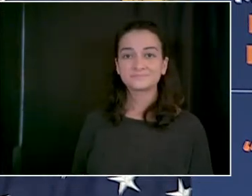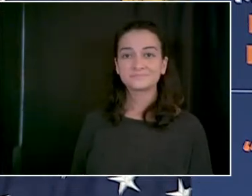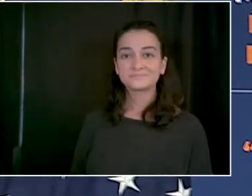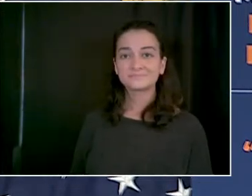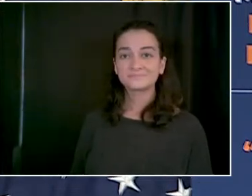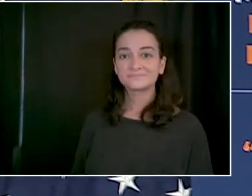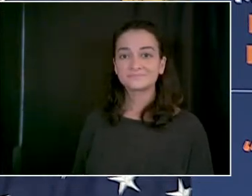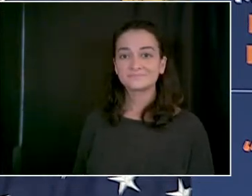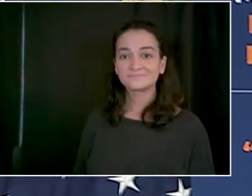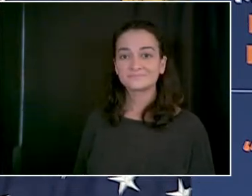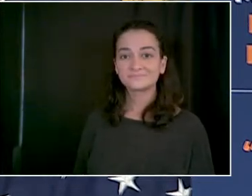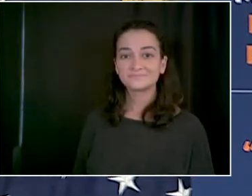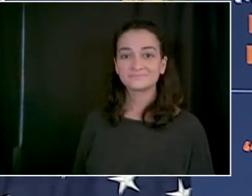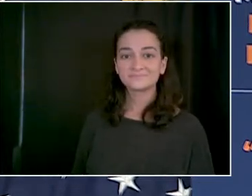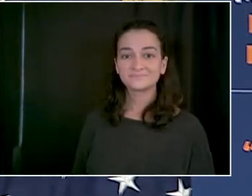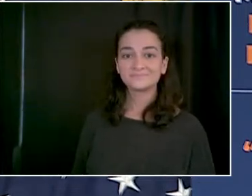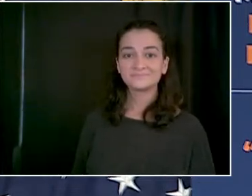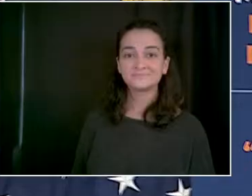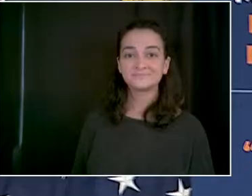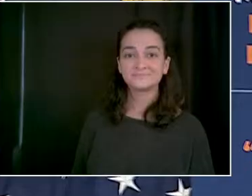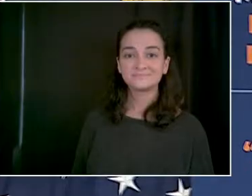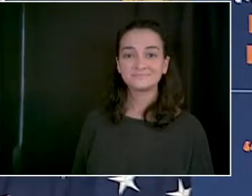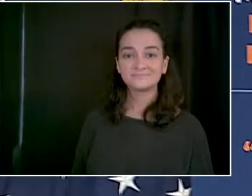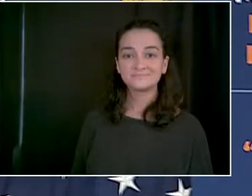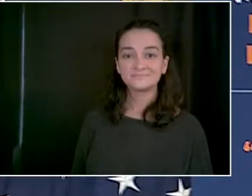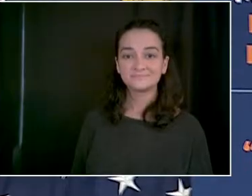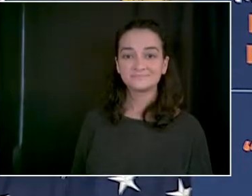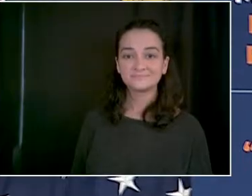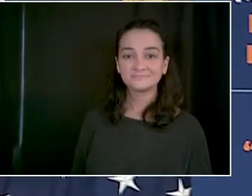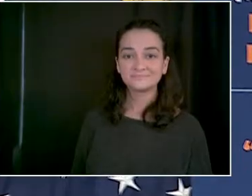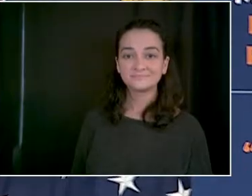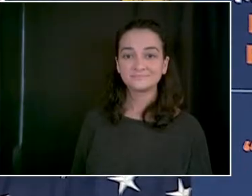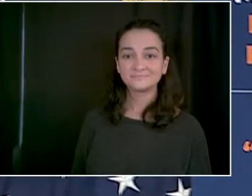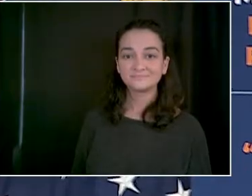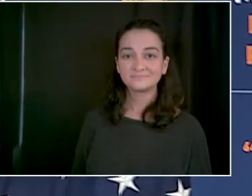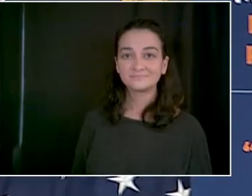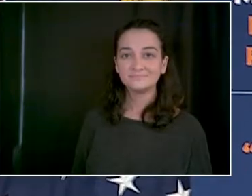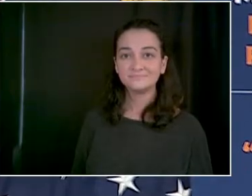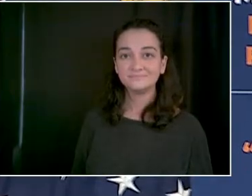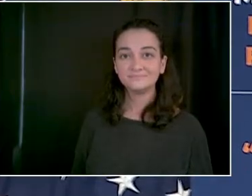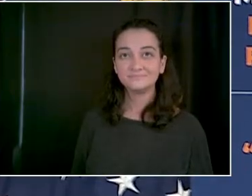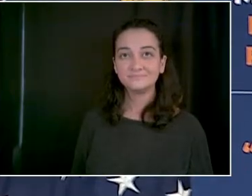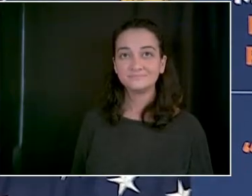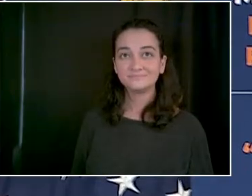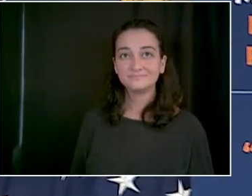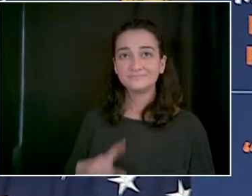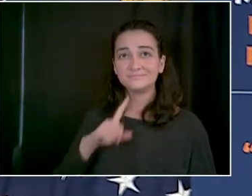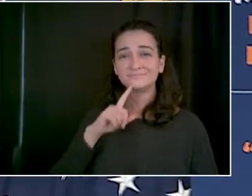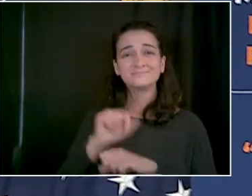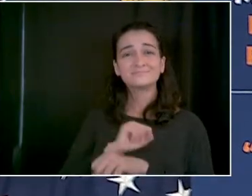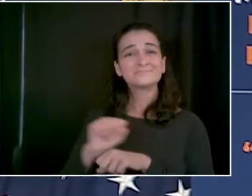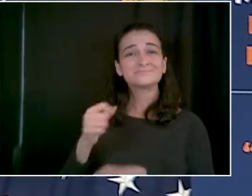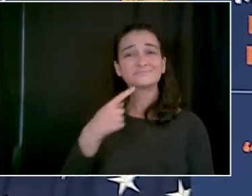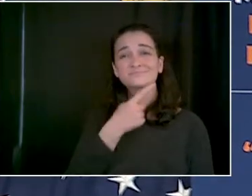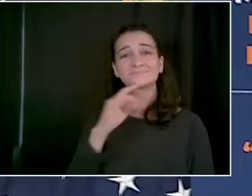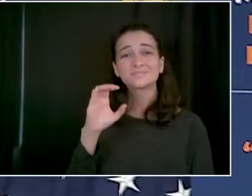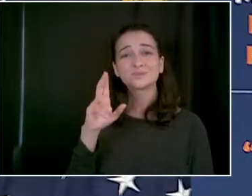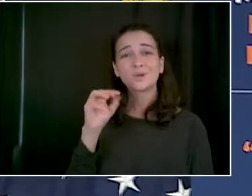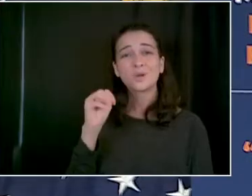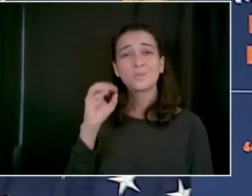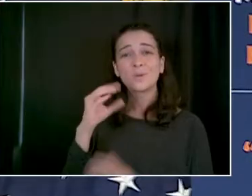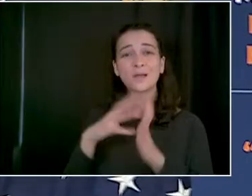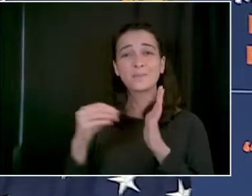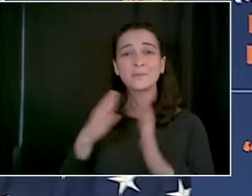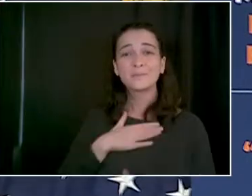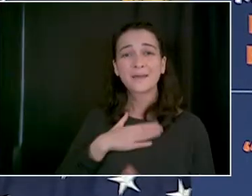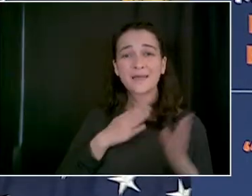obviously all he's doing is looking at Eric Adams' playbook. You know, and I hope you guys are going to be as